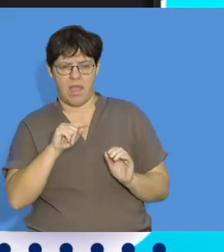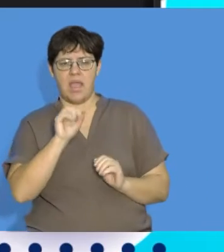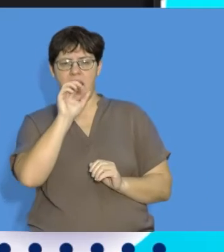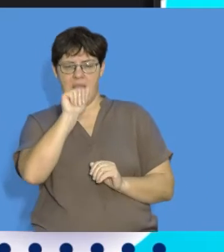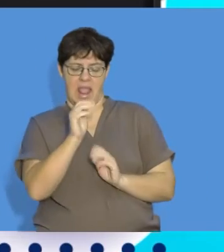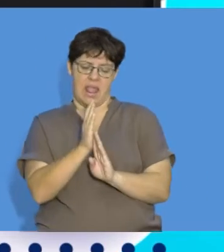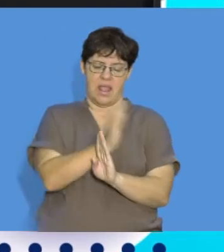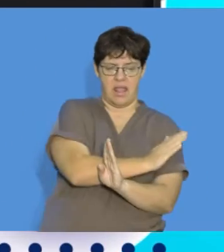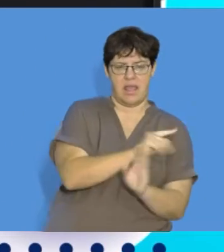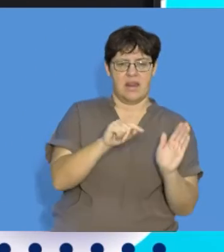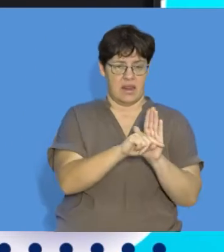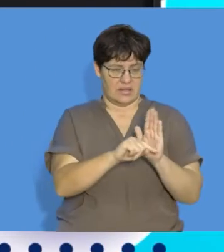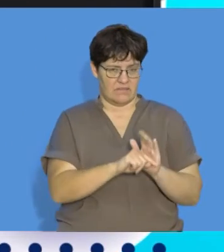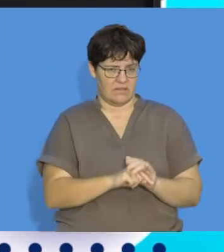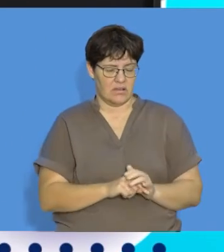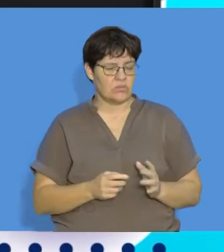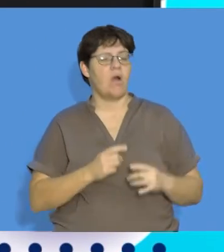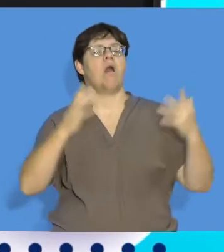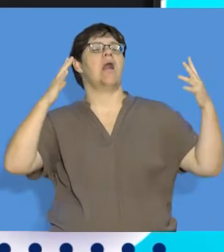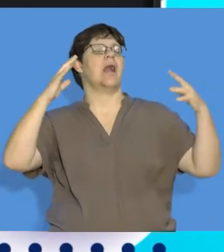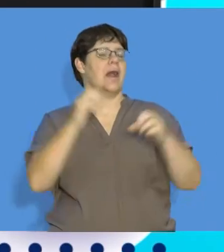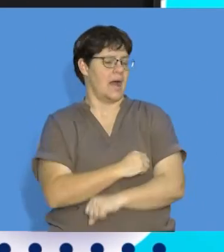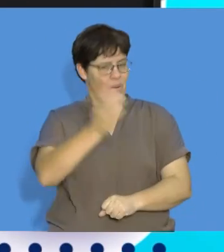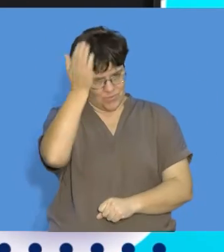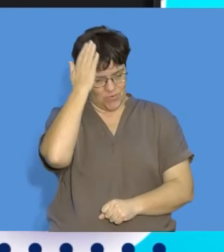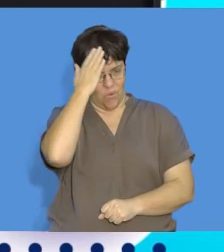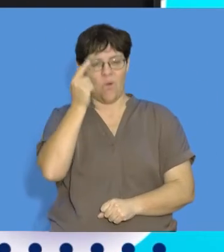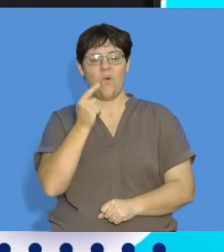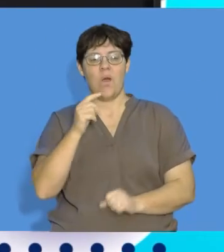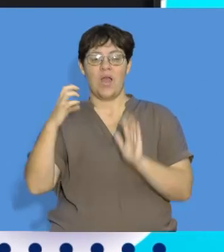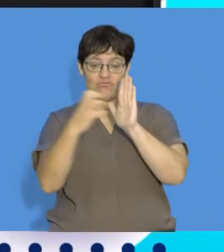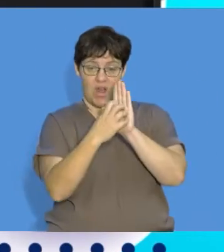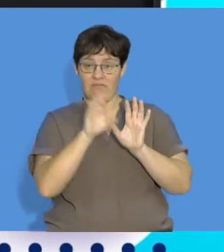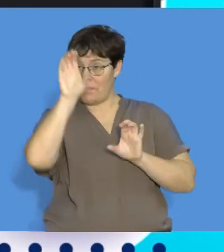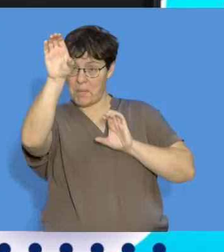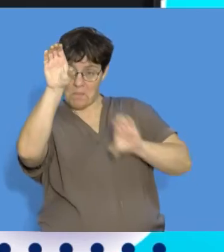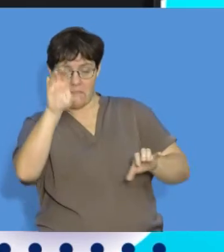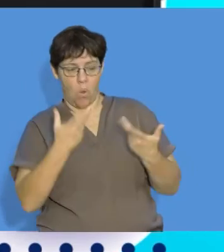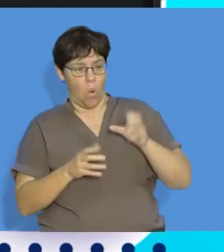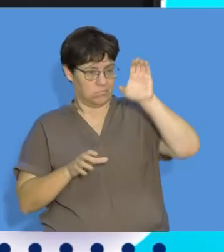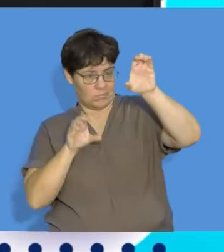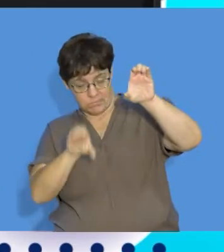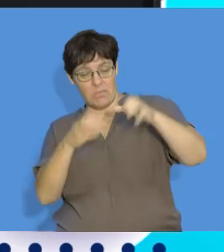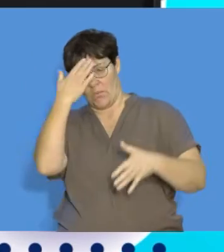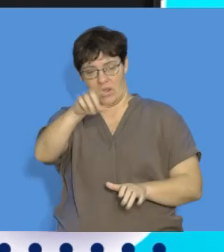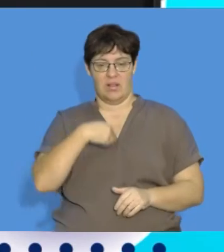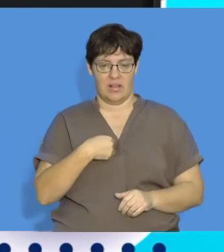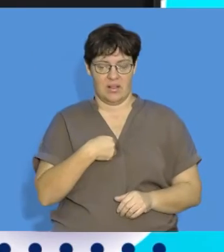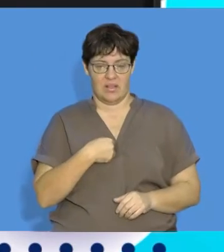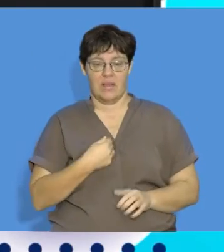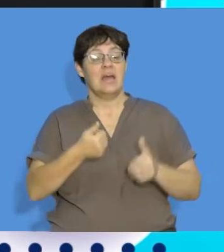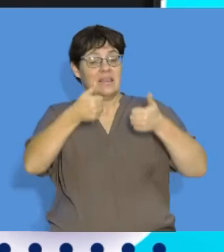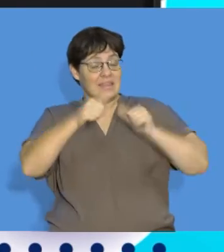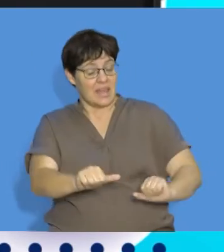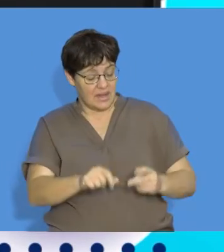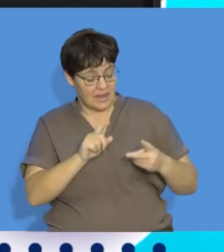a kickstart to say, I know exactly where my graphs is supposed to be. The next step will be then find those values